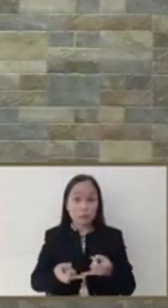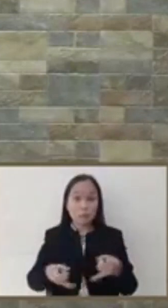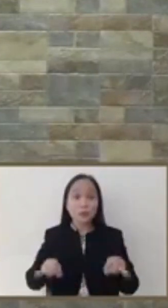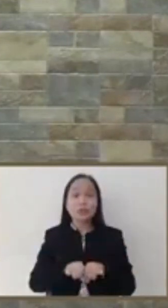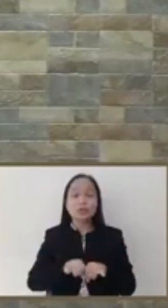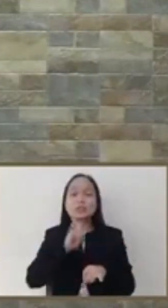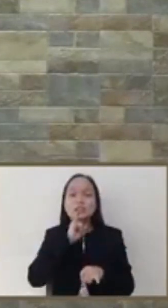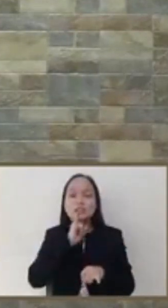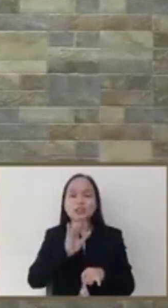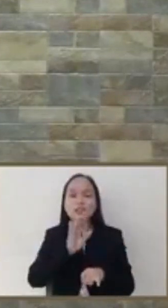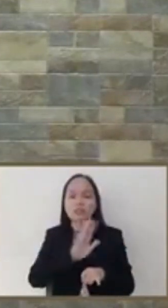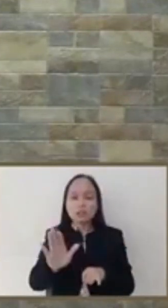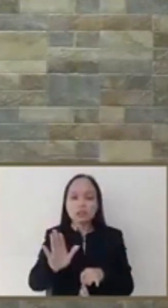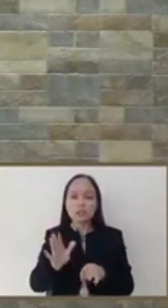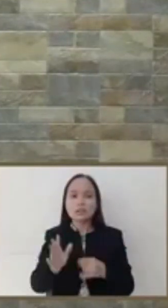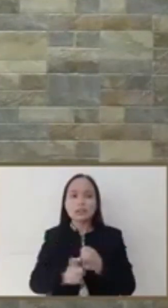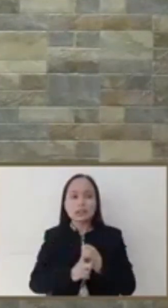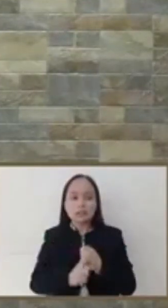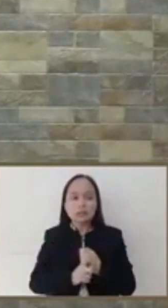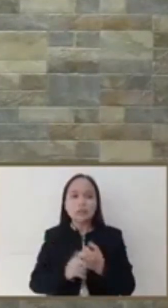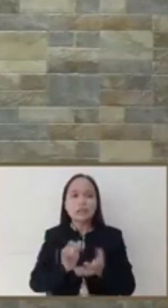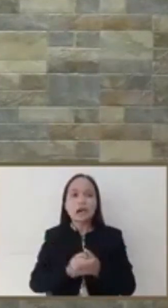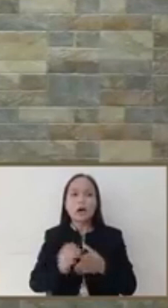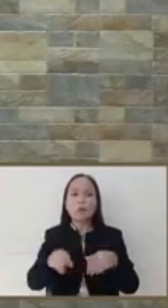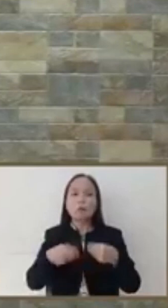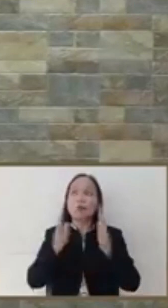the treasures laid up in heaven.